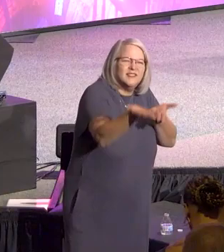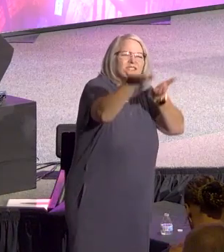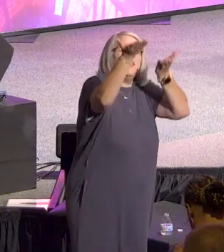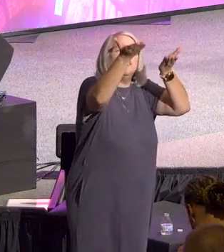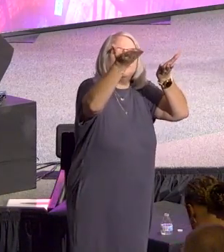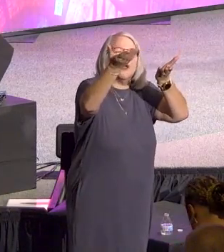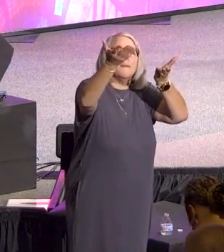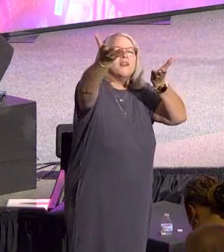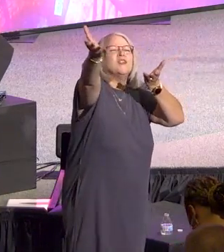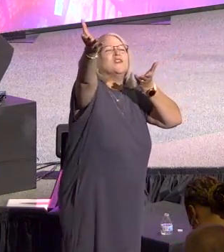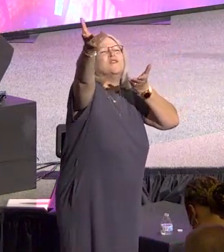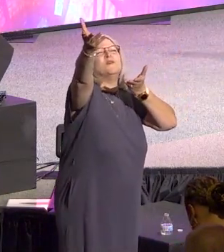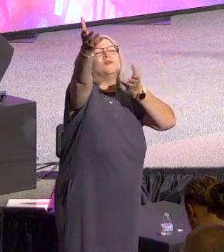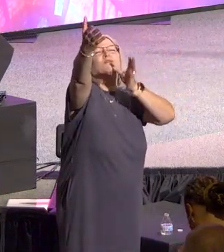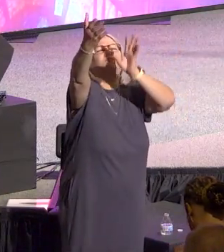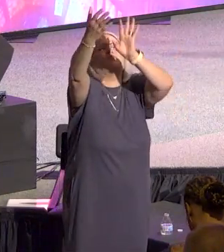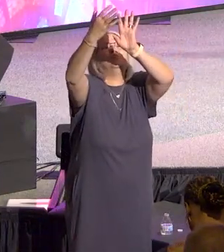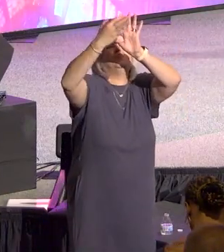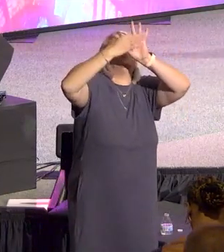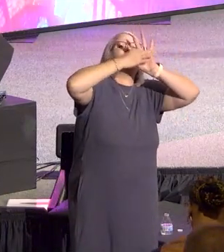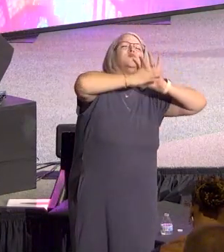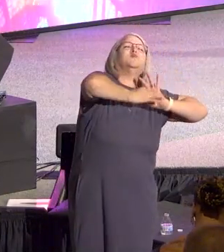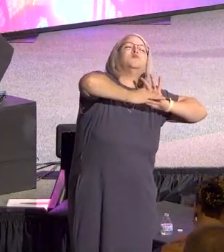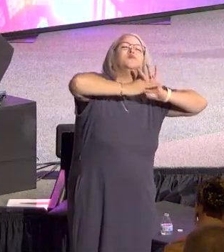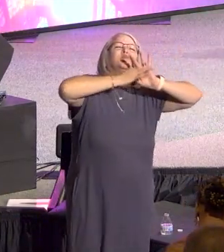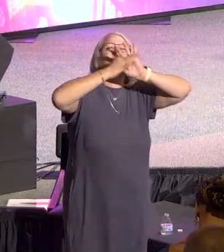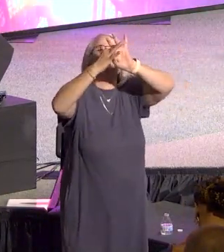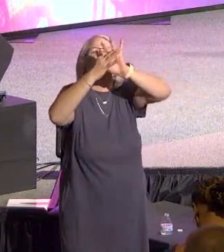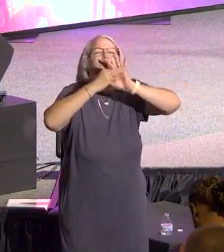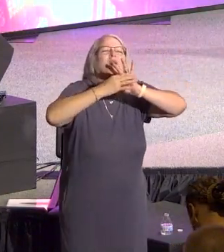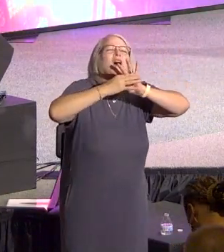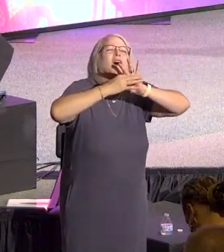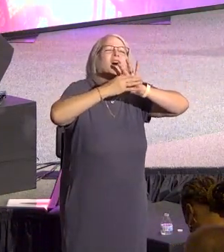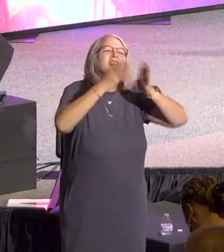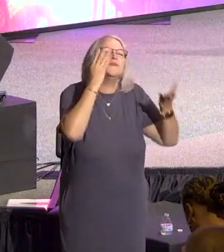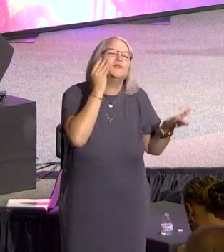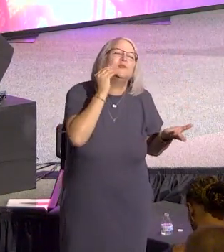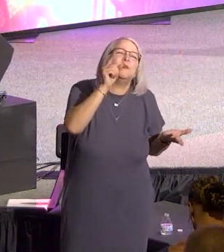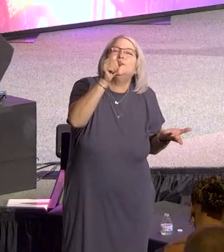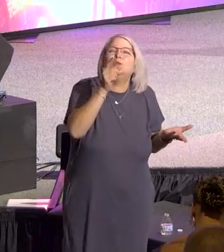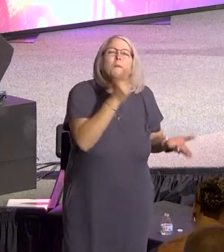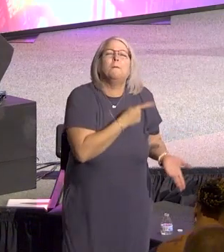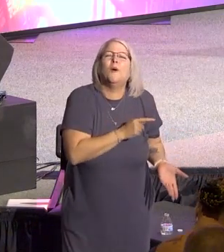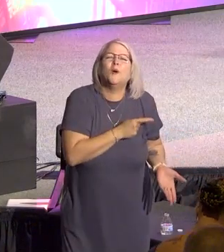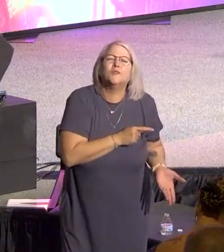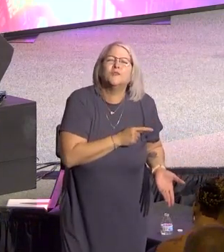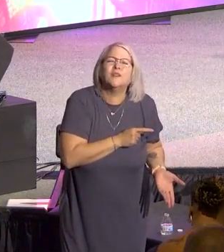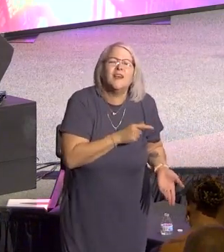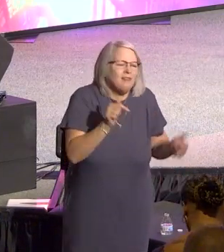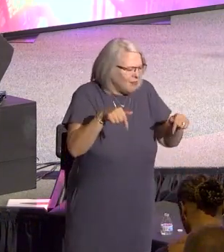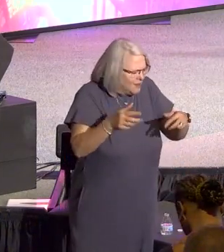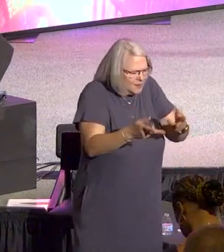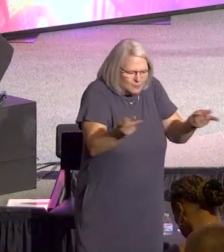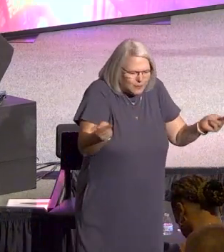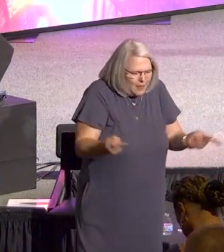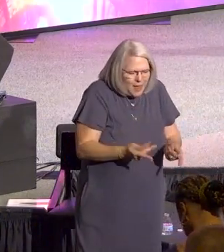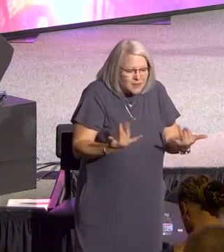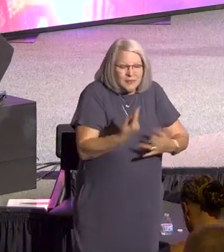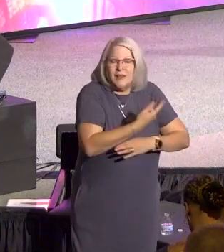you would draw us nearer to yourself, that we may experience you personally in this place